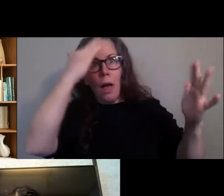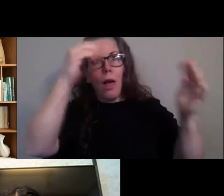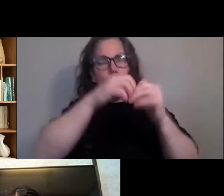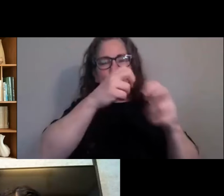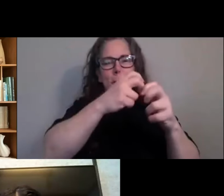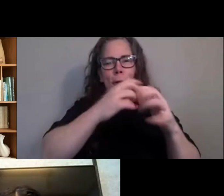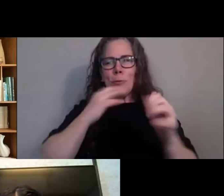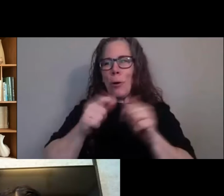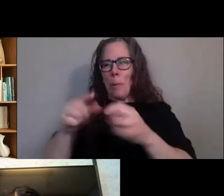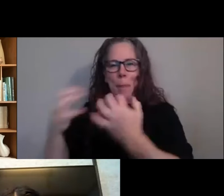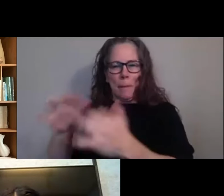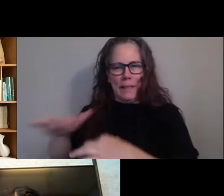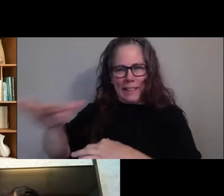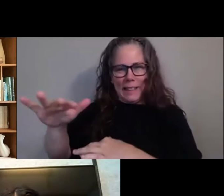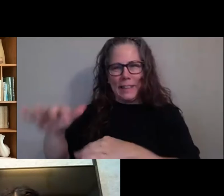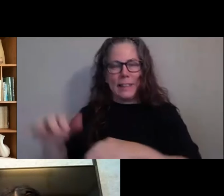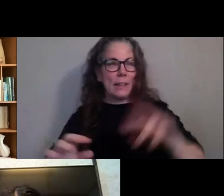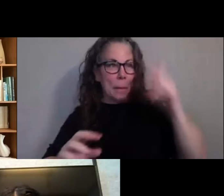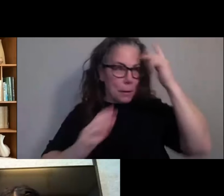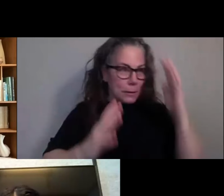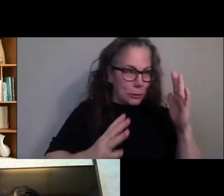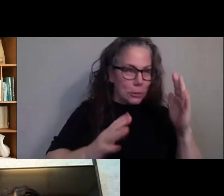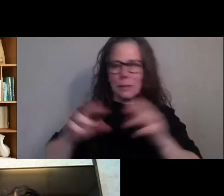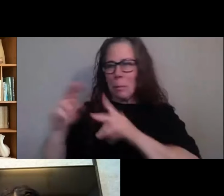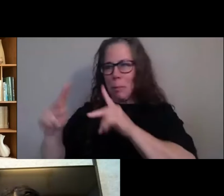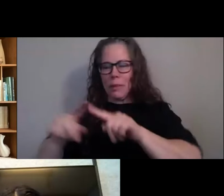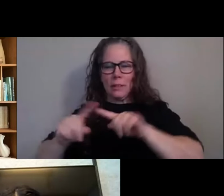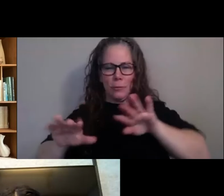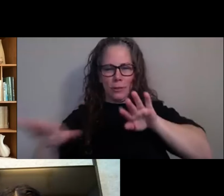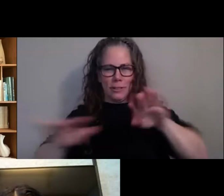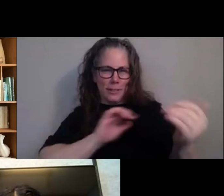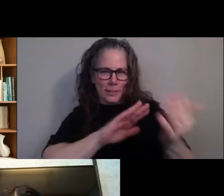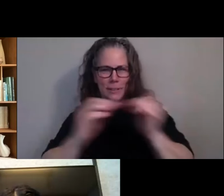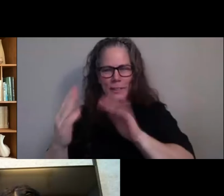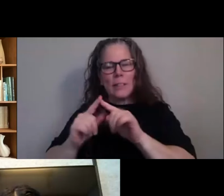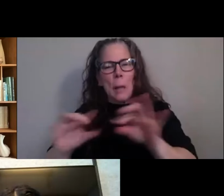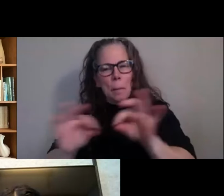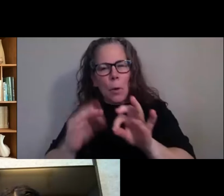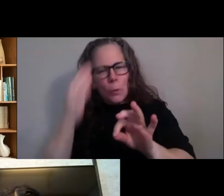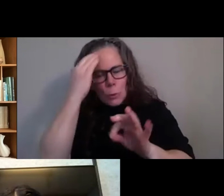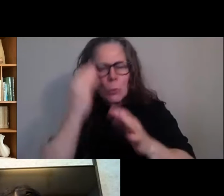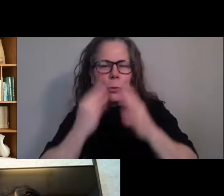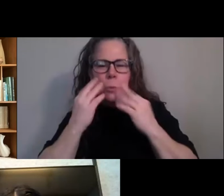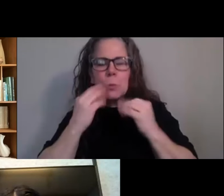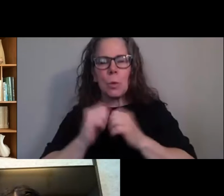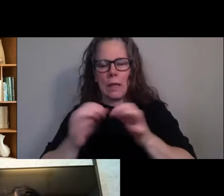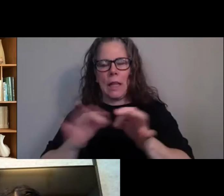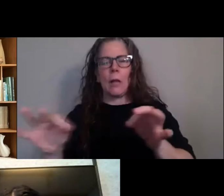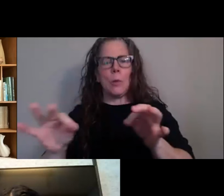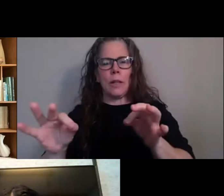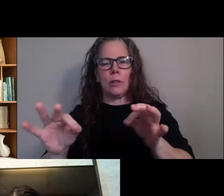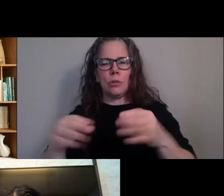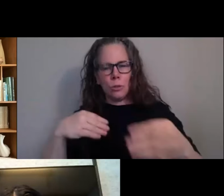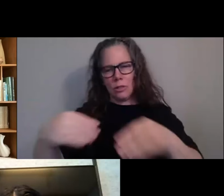So it actually takes practice, and you should get comfortable with kind of that that language